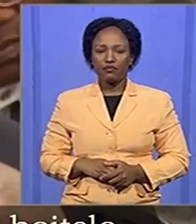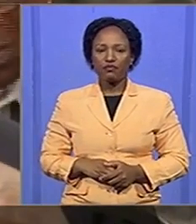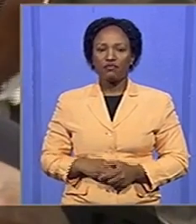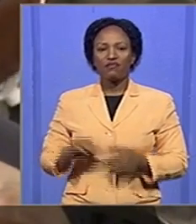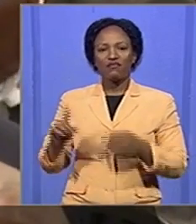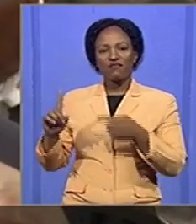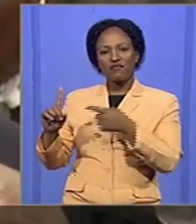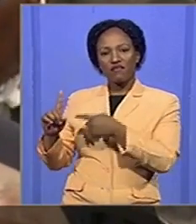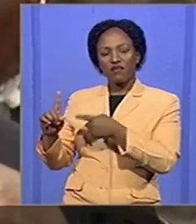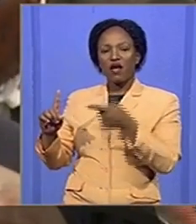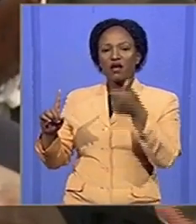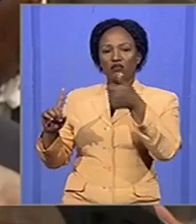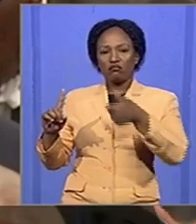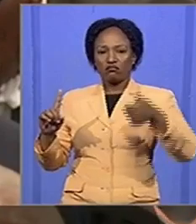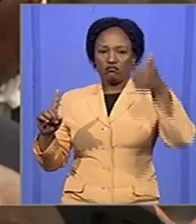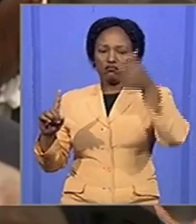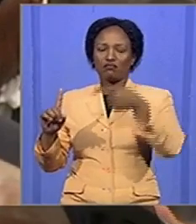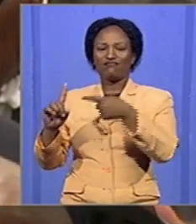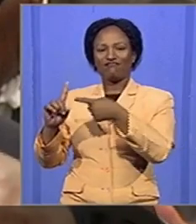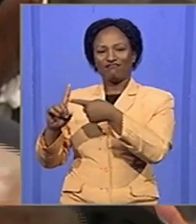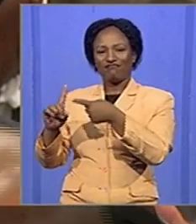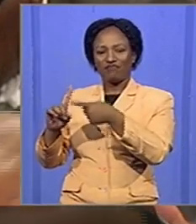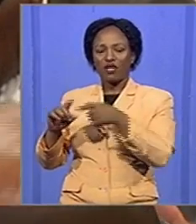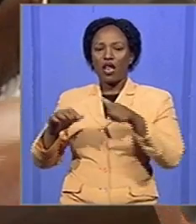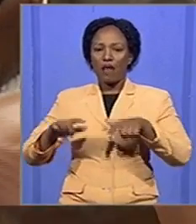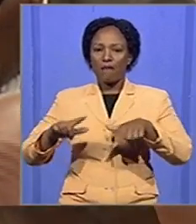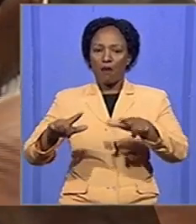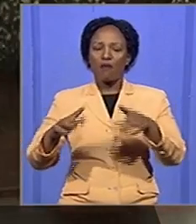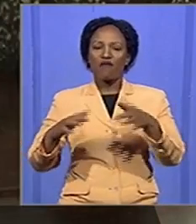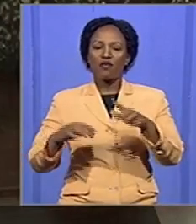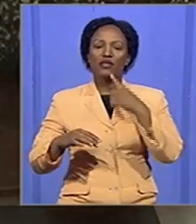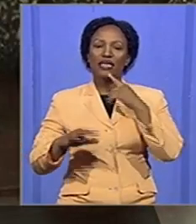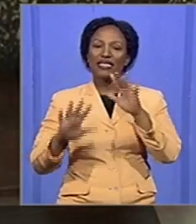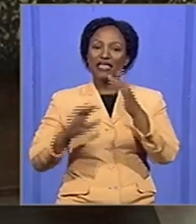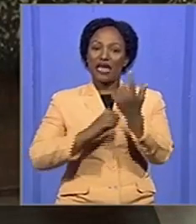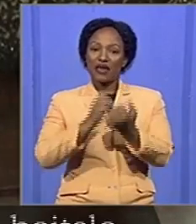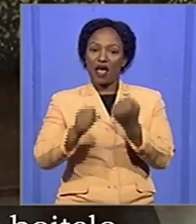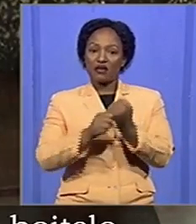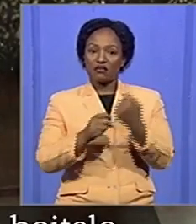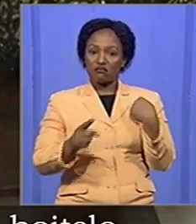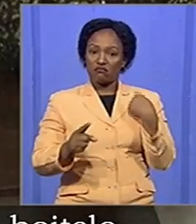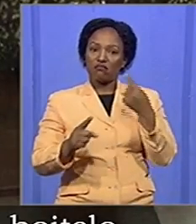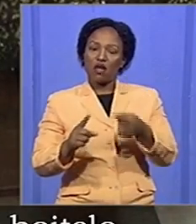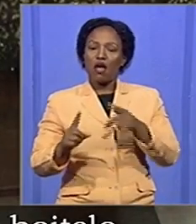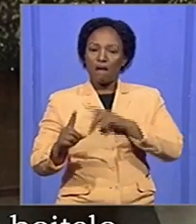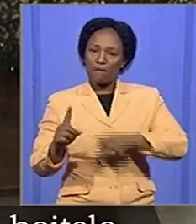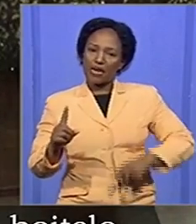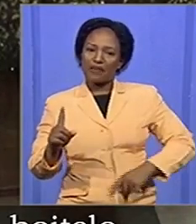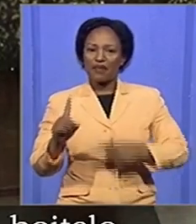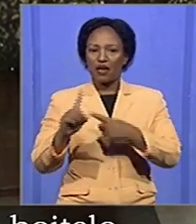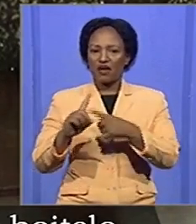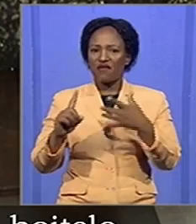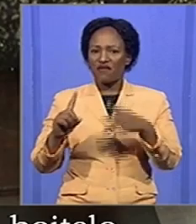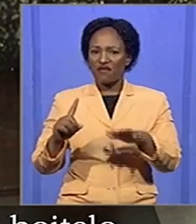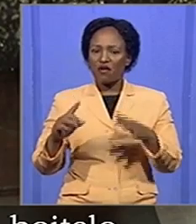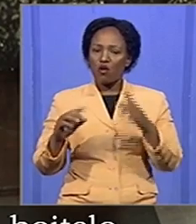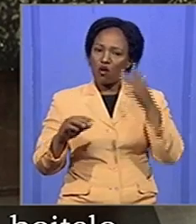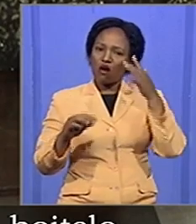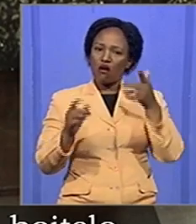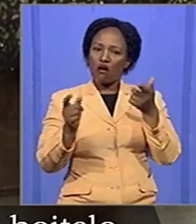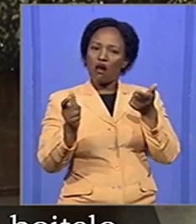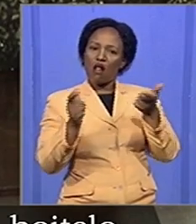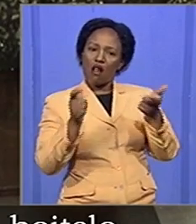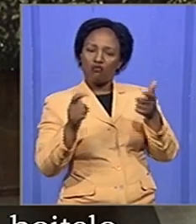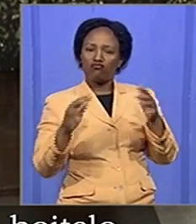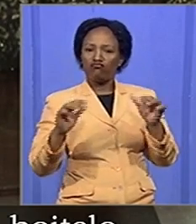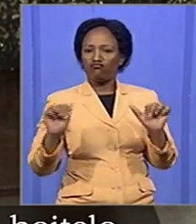Tonakgolo ya Limpopo Stanley Mathabata o re mo mengwageng ye 10 e le tonakgolo mmusho wa gagwe o shumile wa letsogo kgaoga go tlisha pušo ya